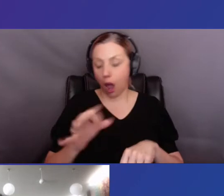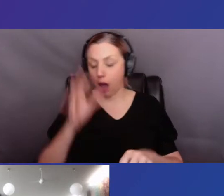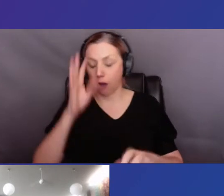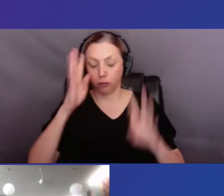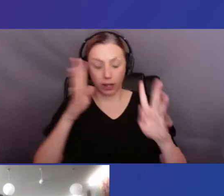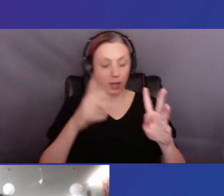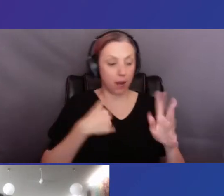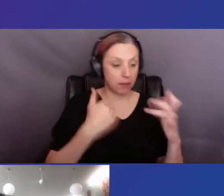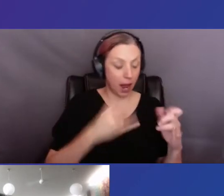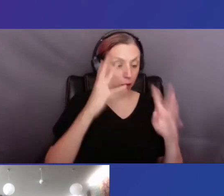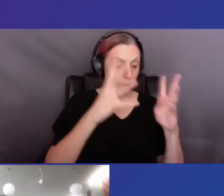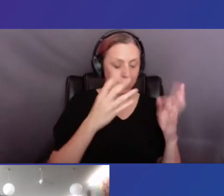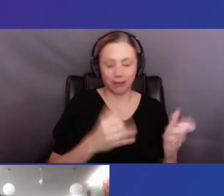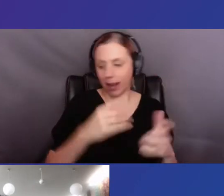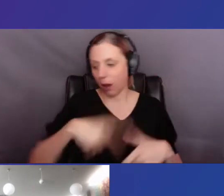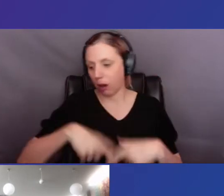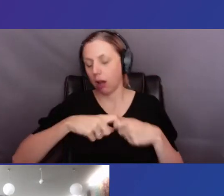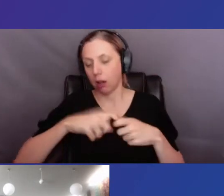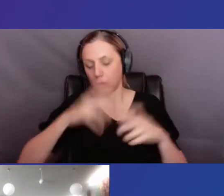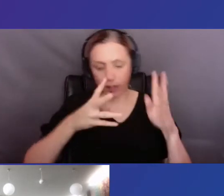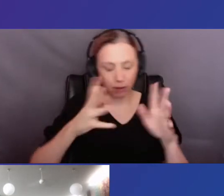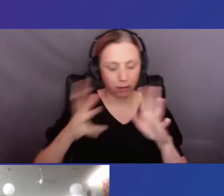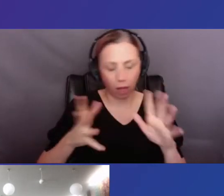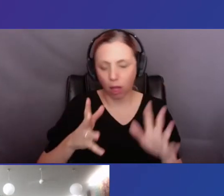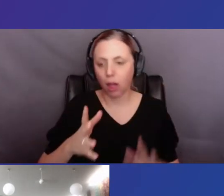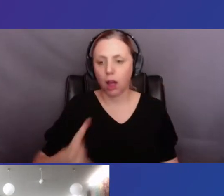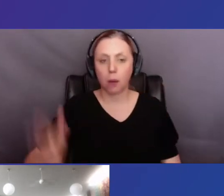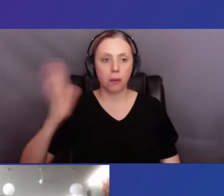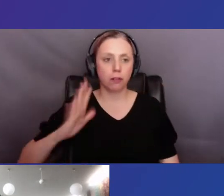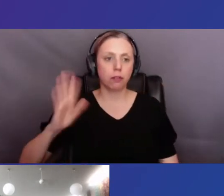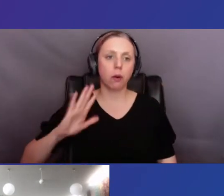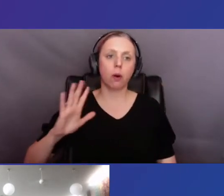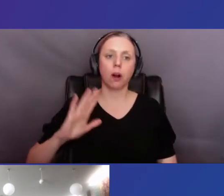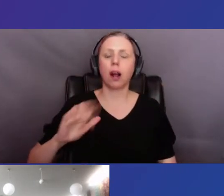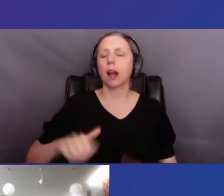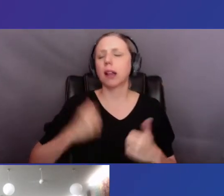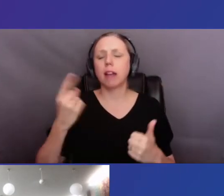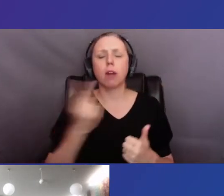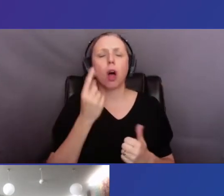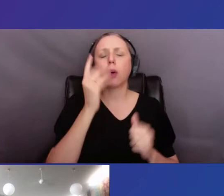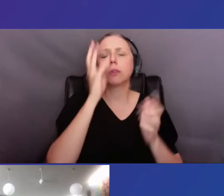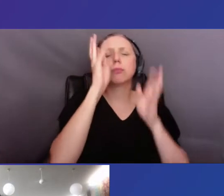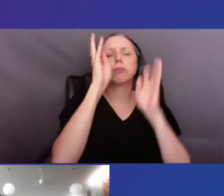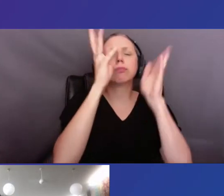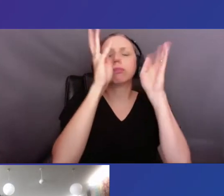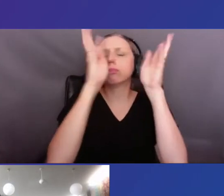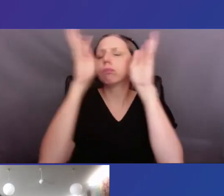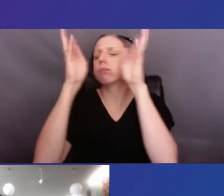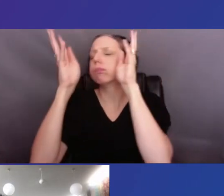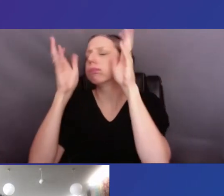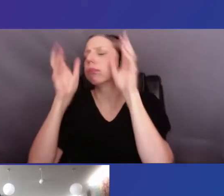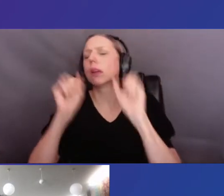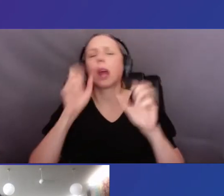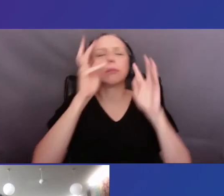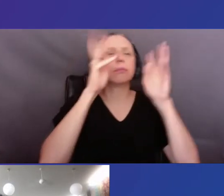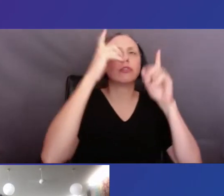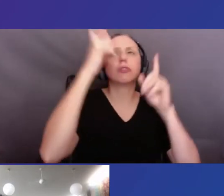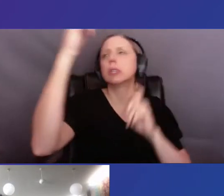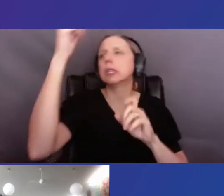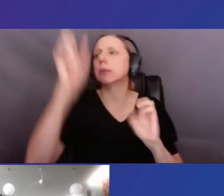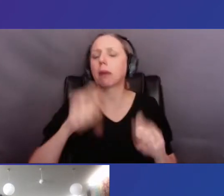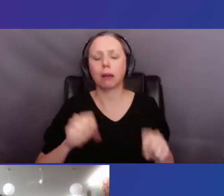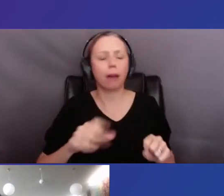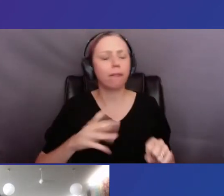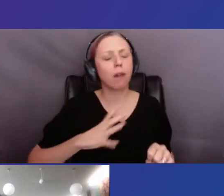was always, I might always start dreaming about something or imagining something and, sit down to